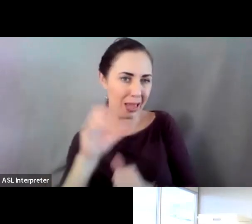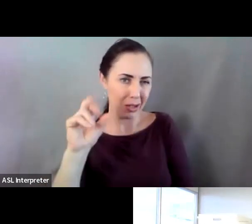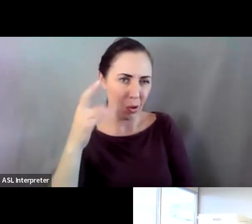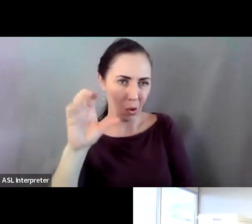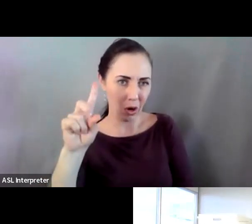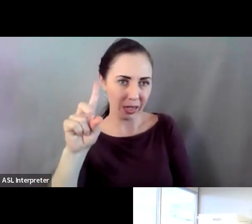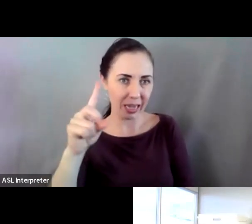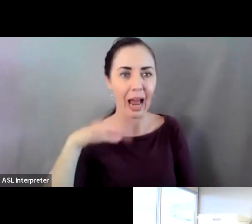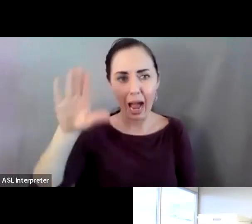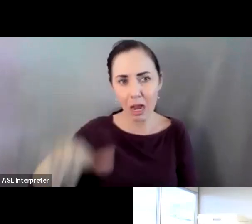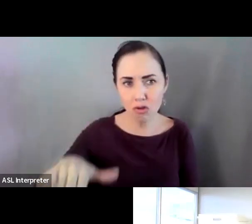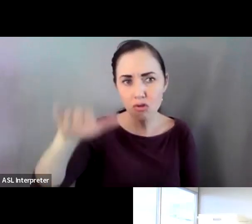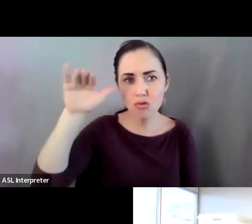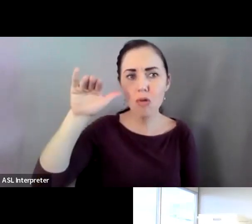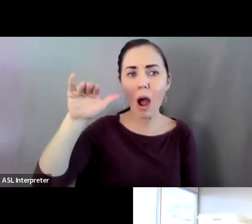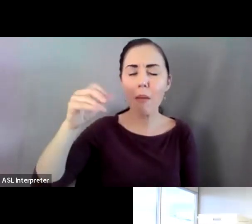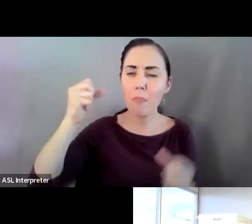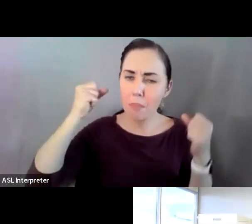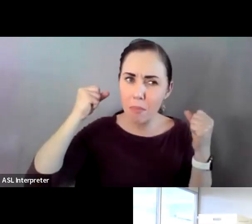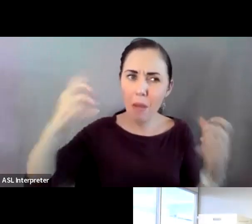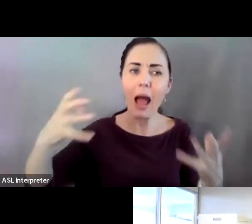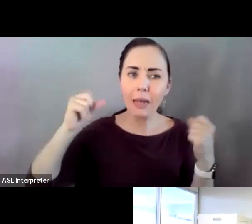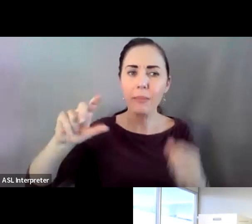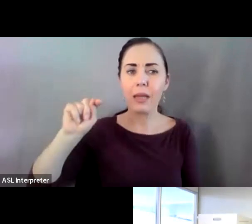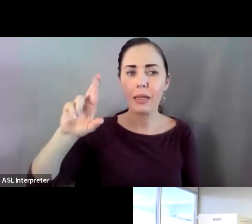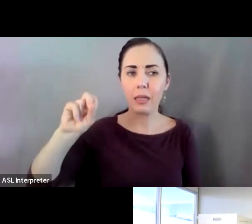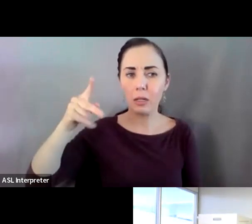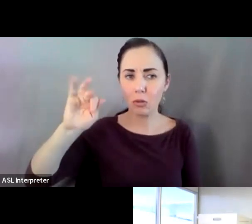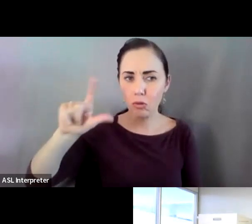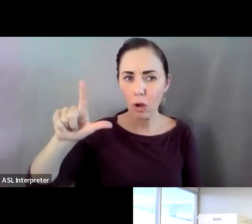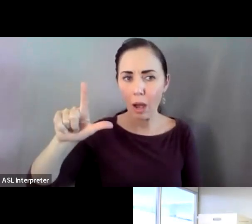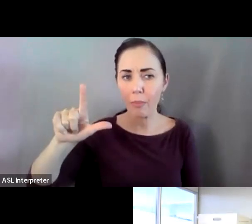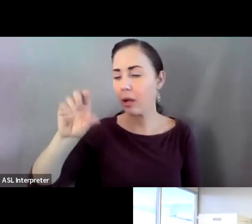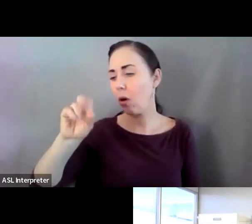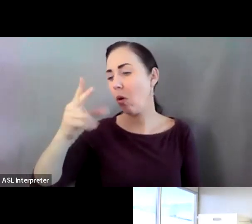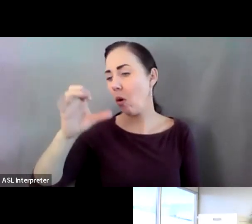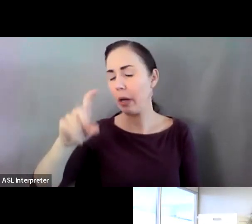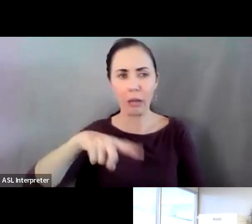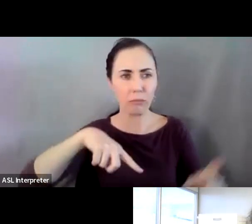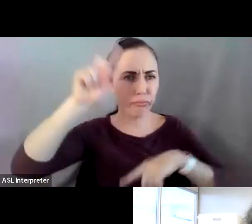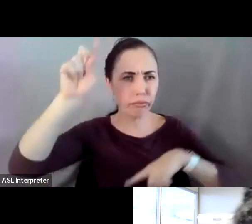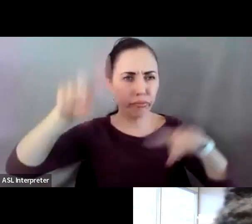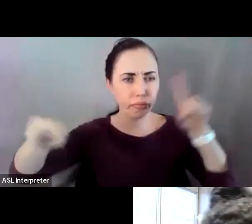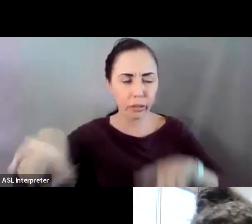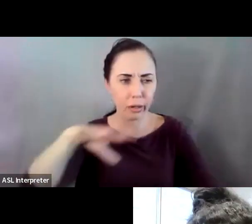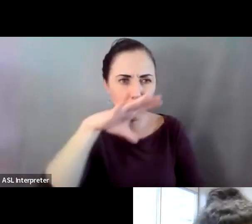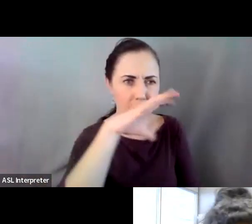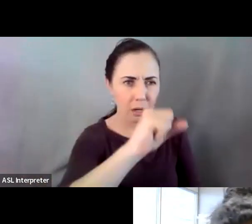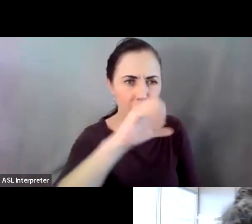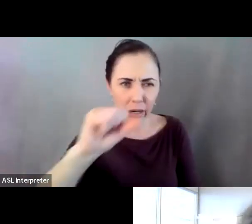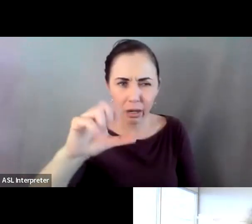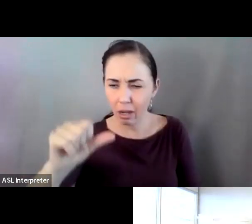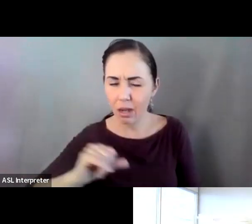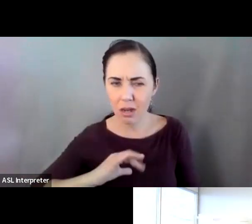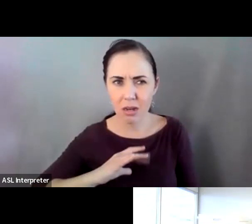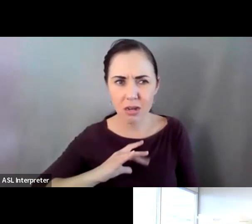also grew up with looking at lots of tropical orchids, the diversity in them, and I was fascinated by the diversity, and I